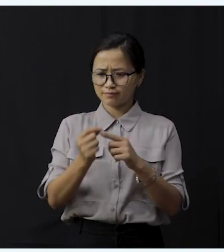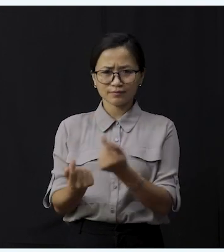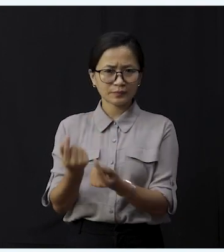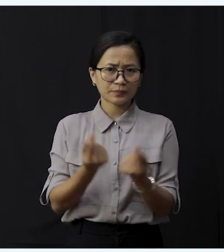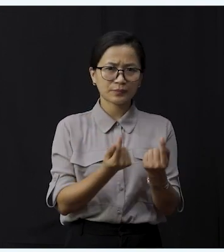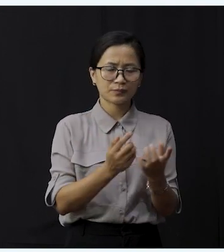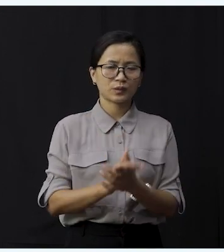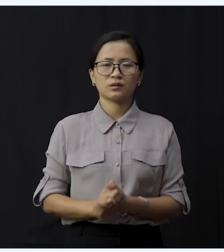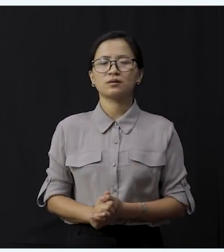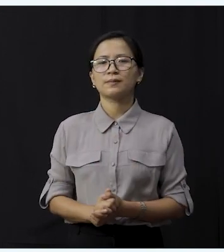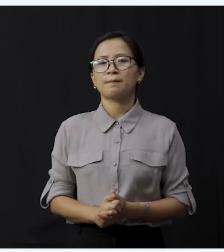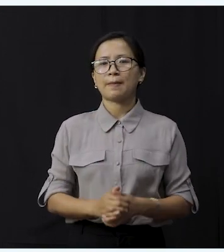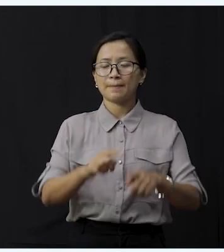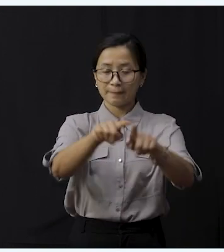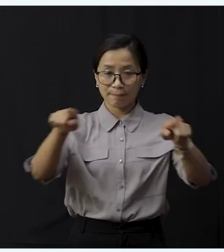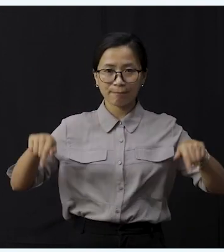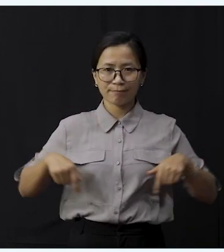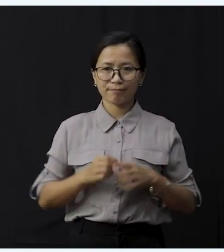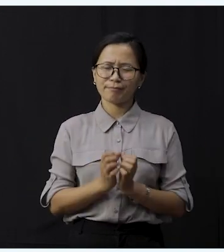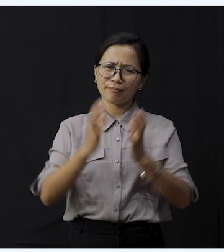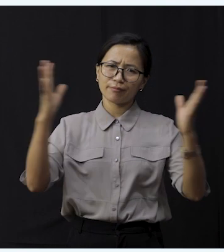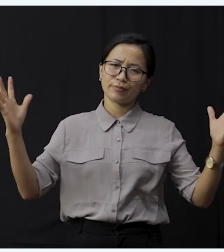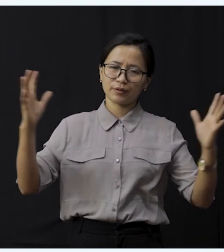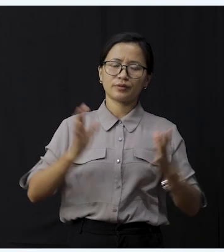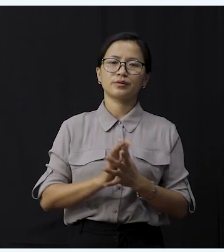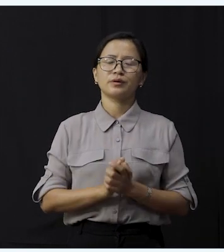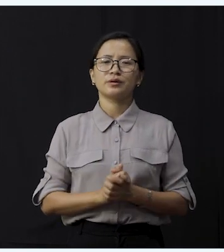park, a park is such a big area, and it is